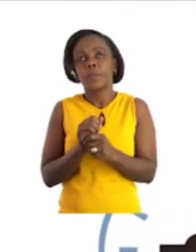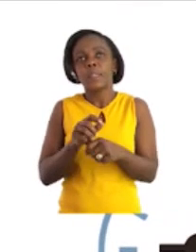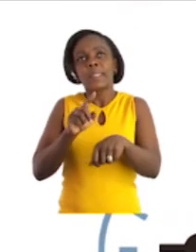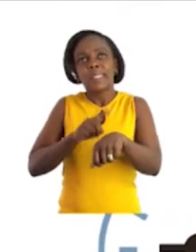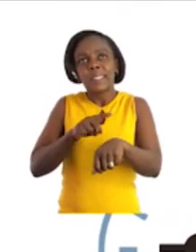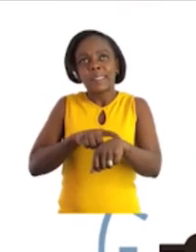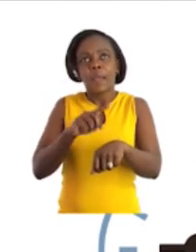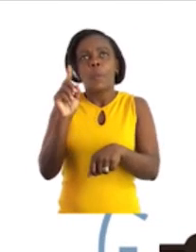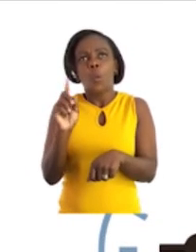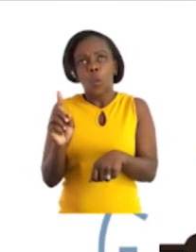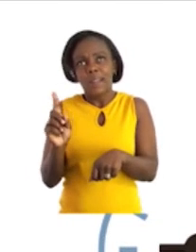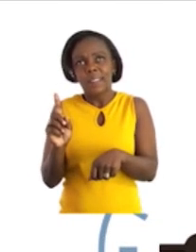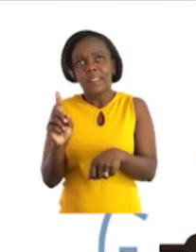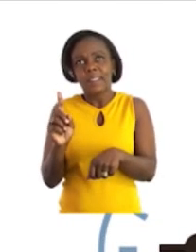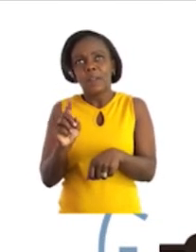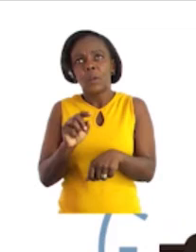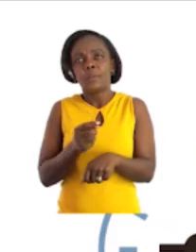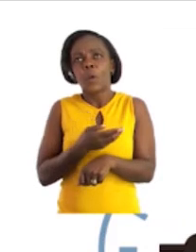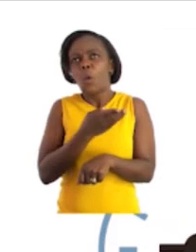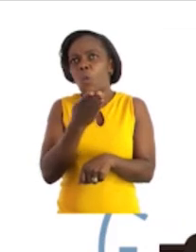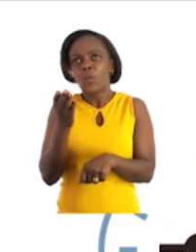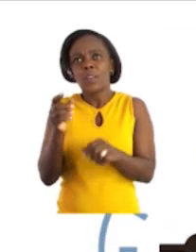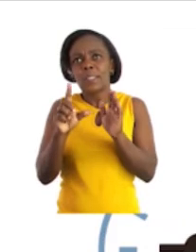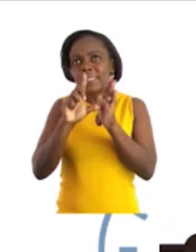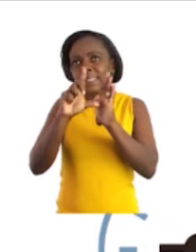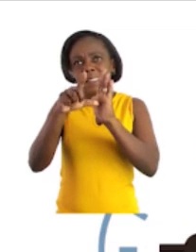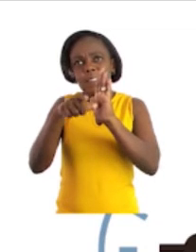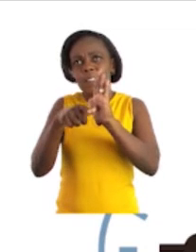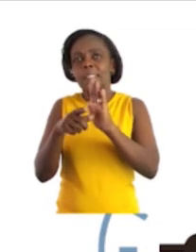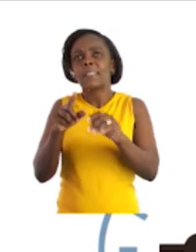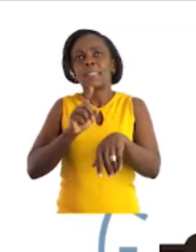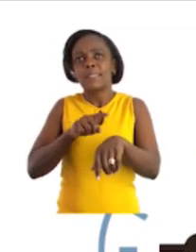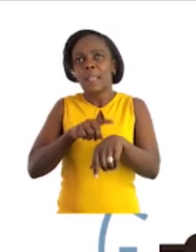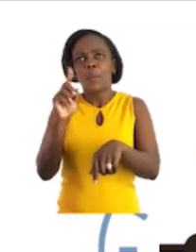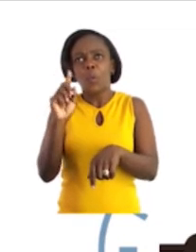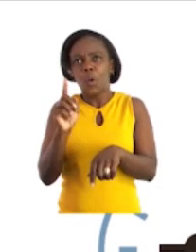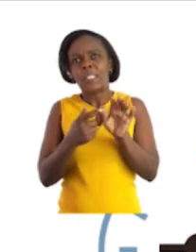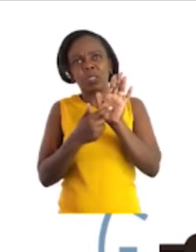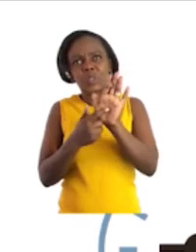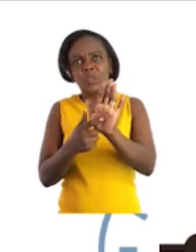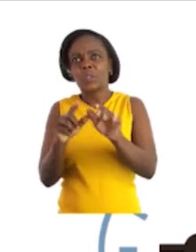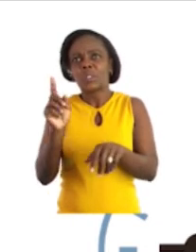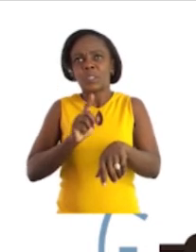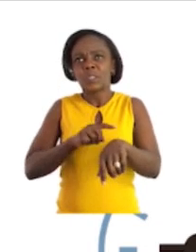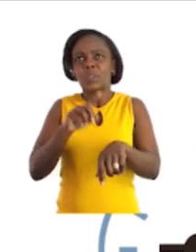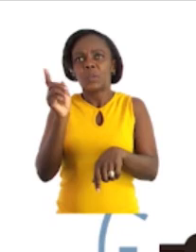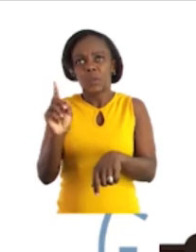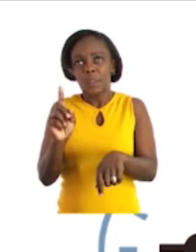time is this? All the clocks, you must now tell me what time are they showing.